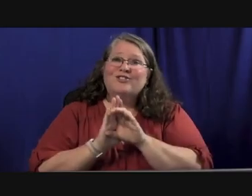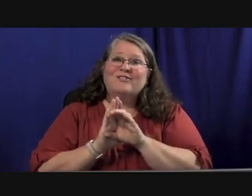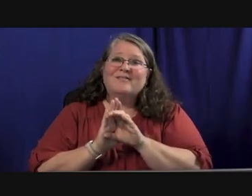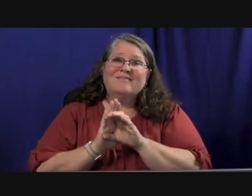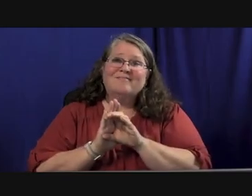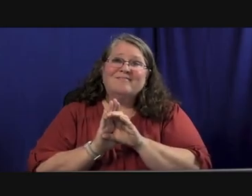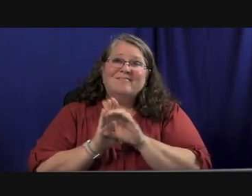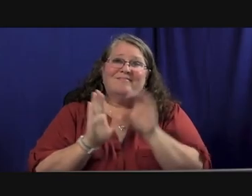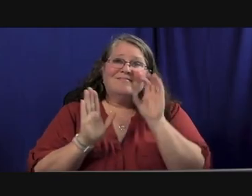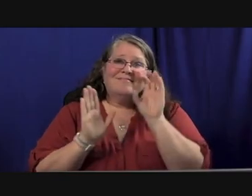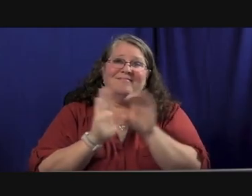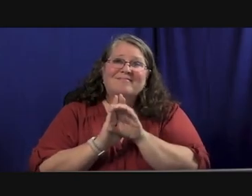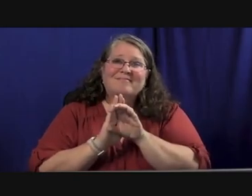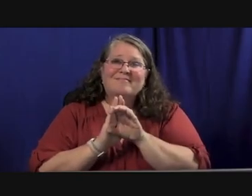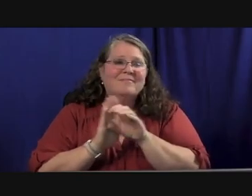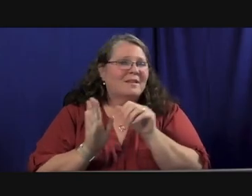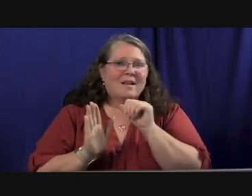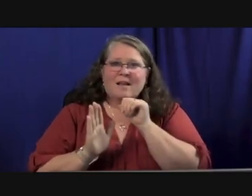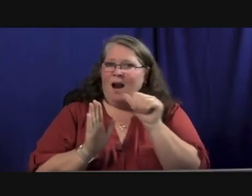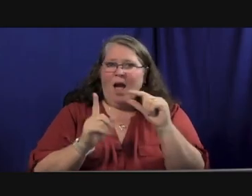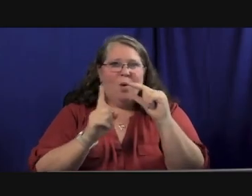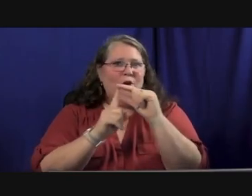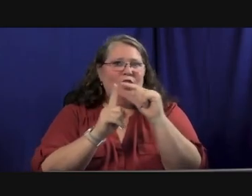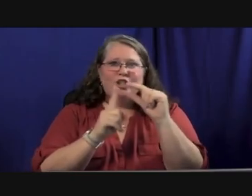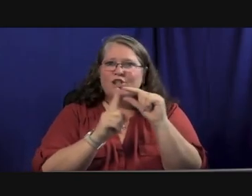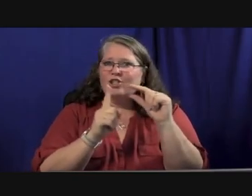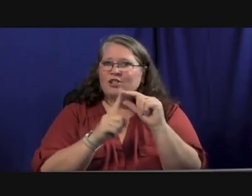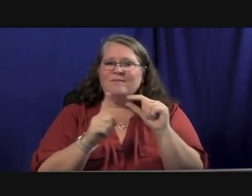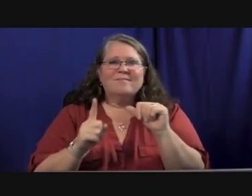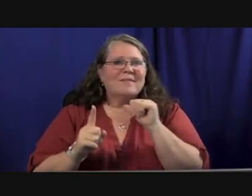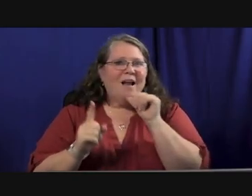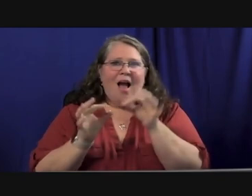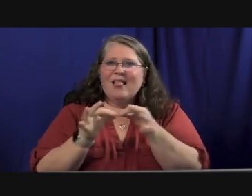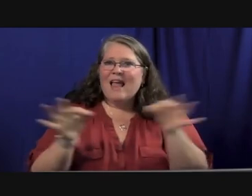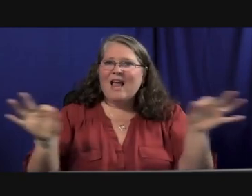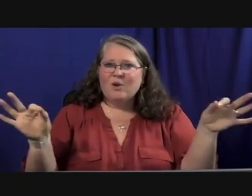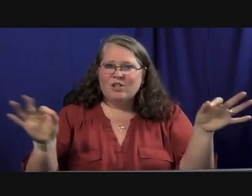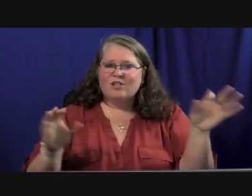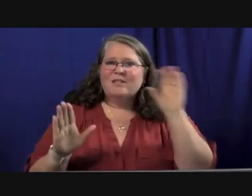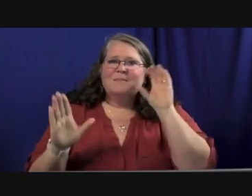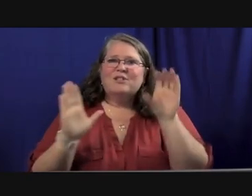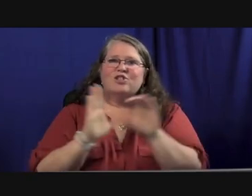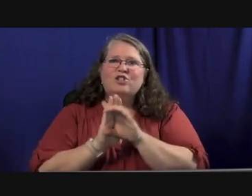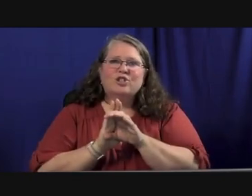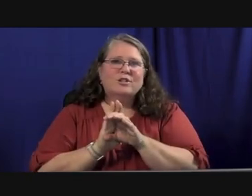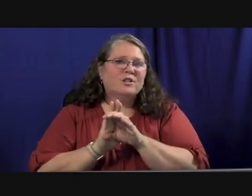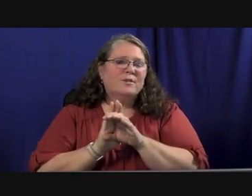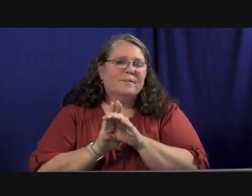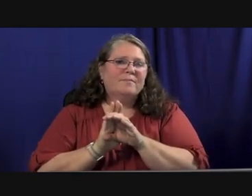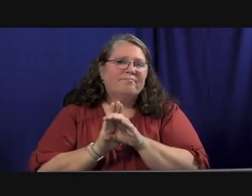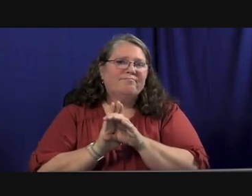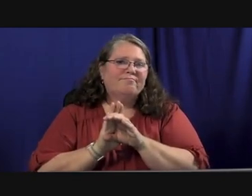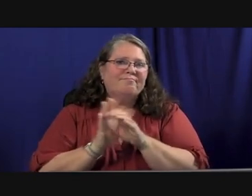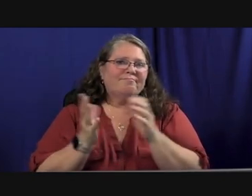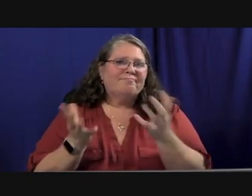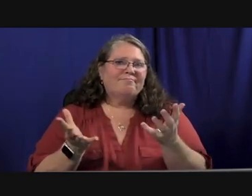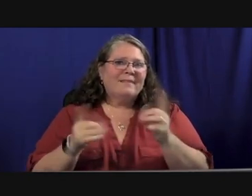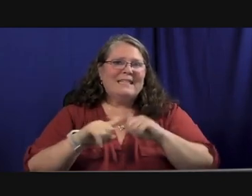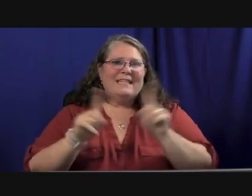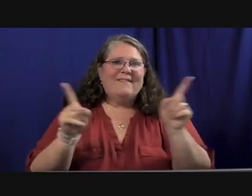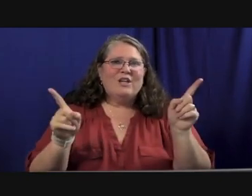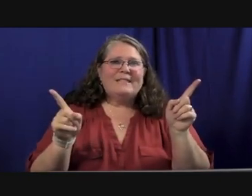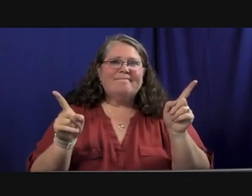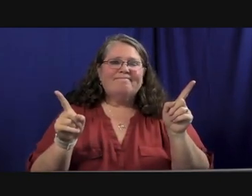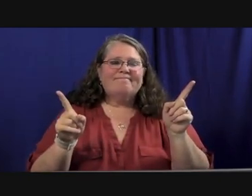lobe. And really, it's registered as pictures instead of language and